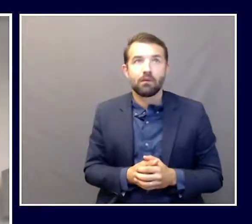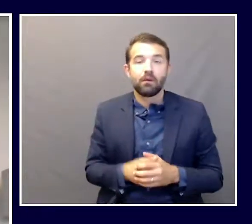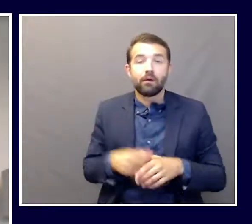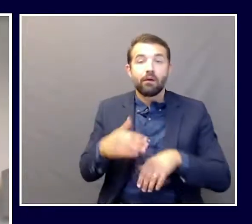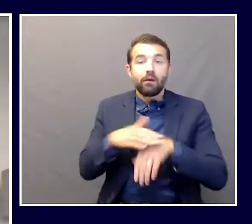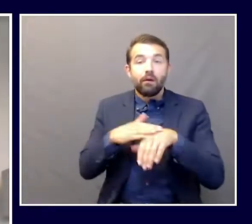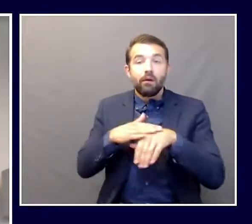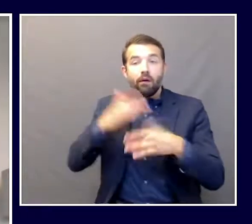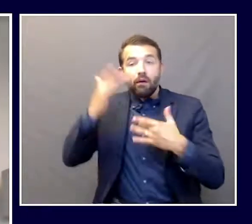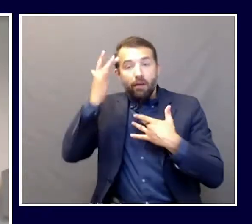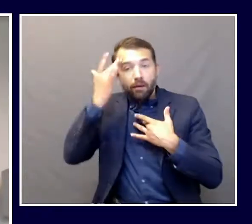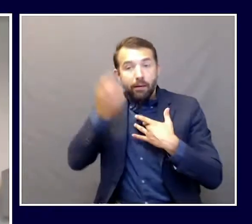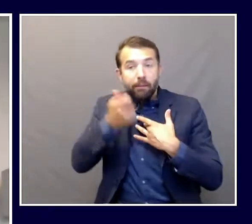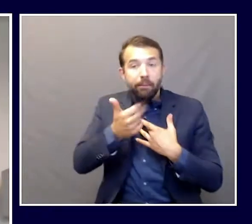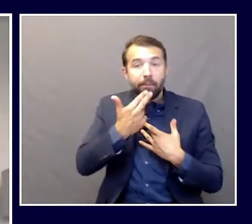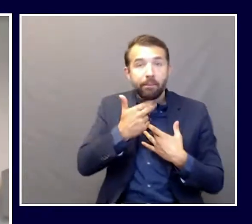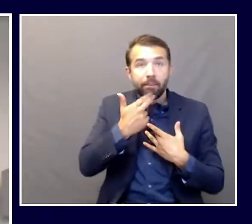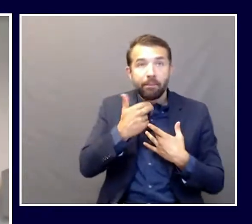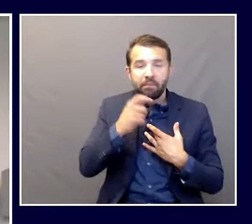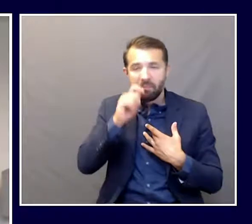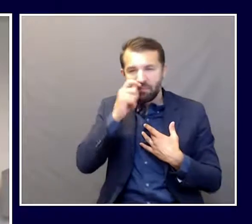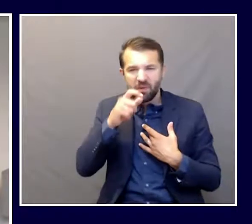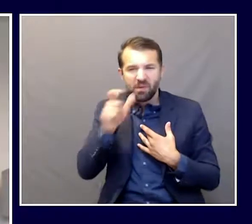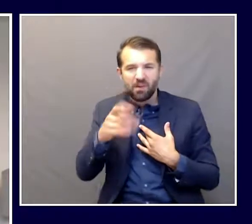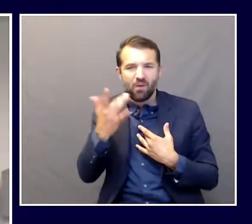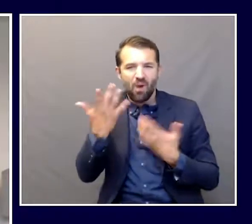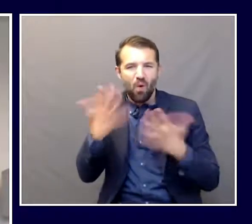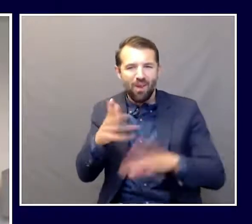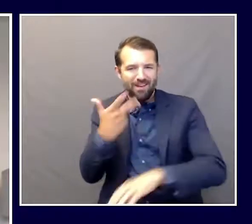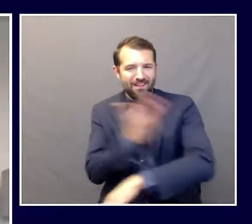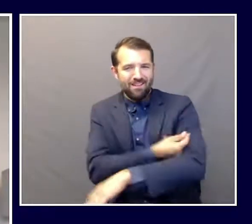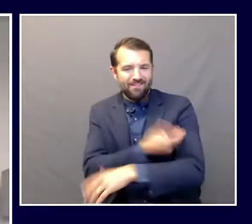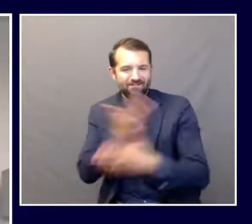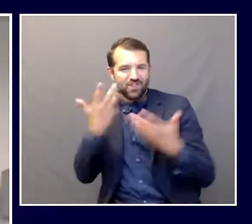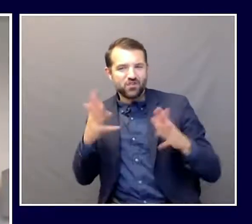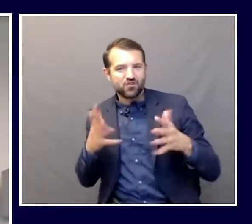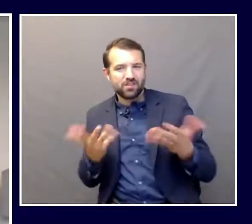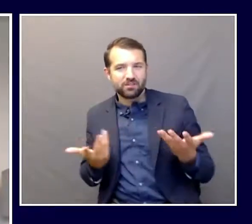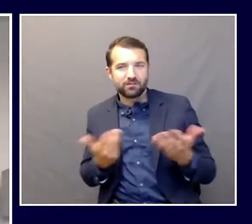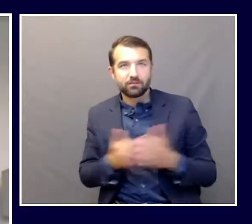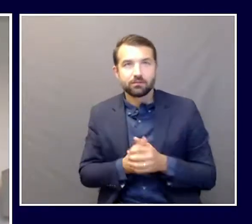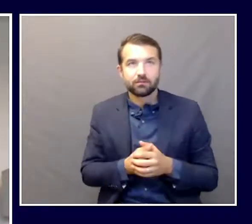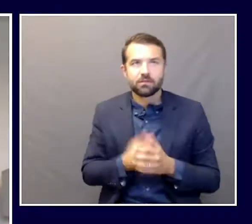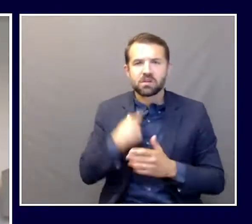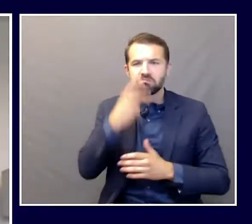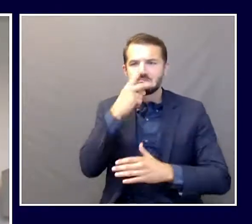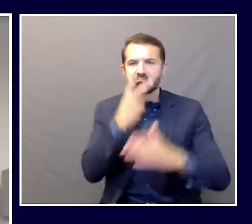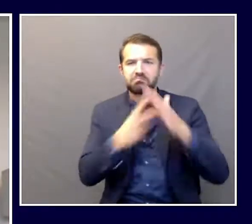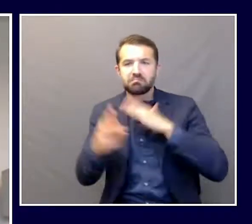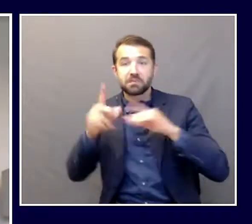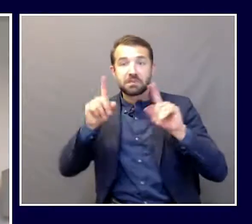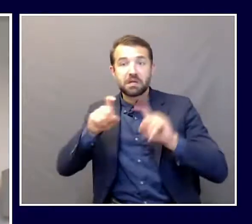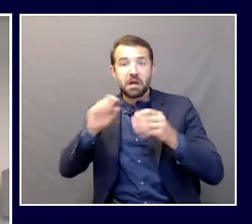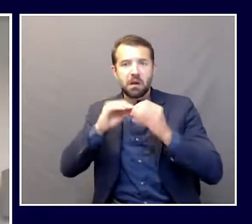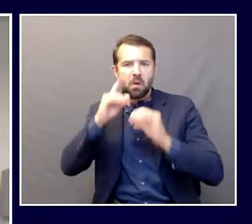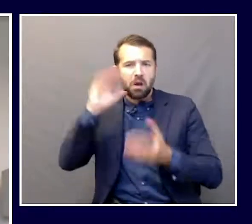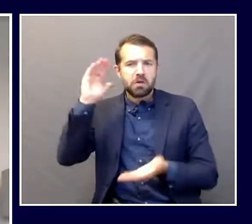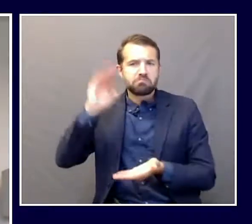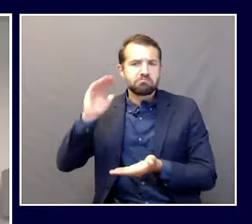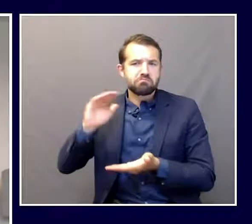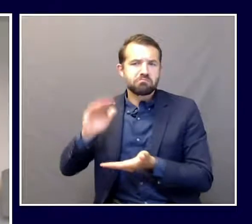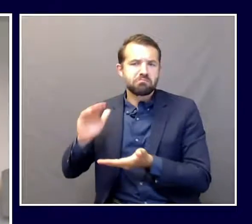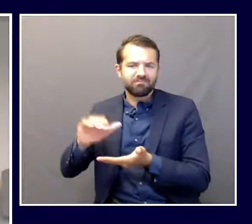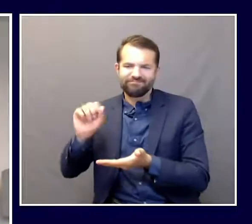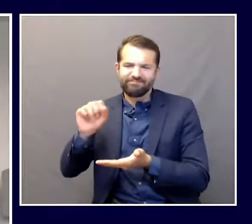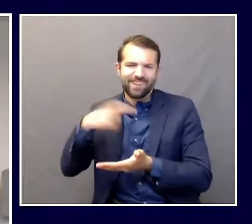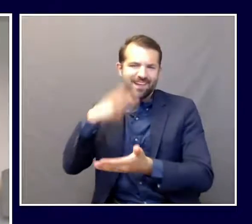not unexpected that testing volumes would go down. Now, what does that mean, as your question notes, Mal, for what we